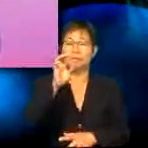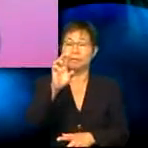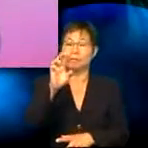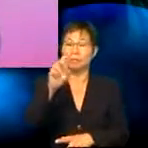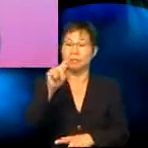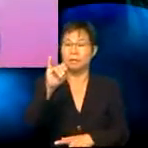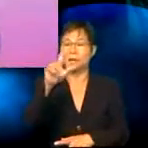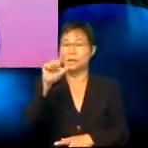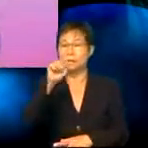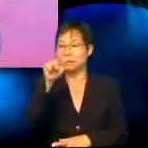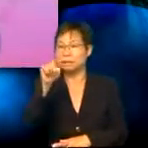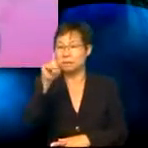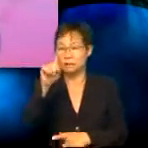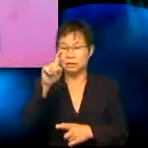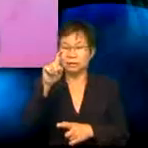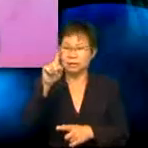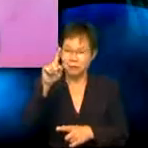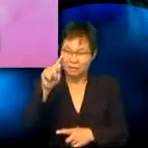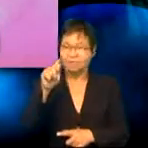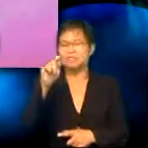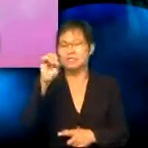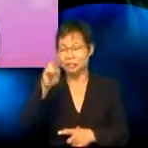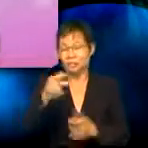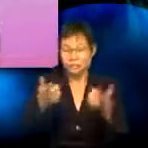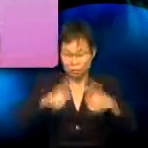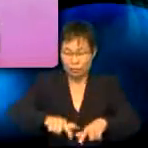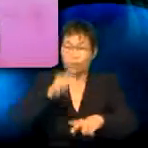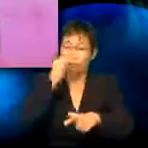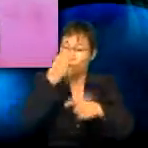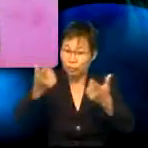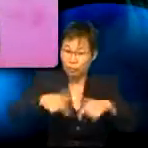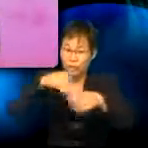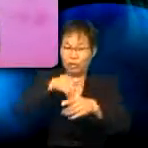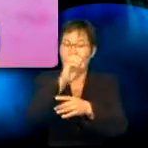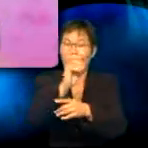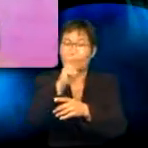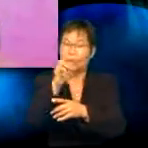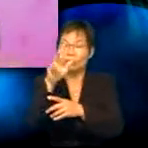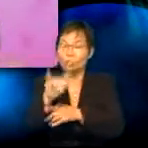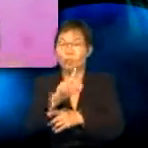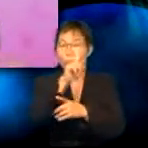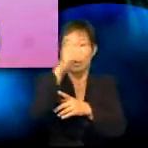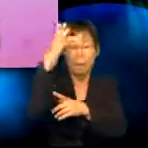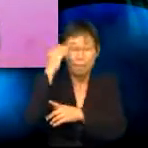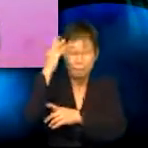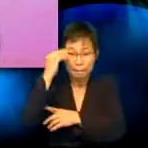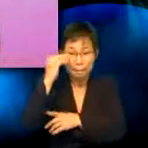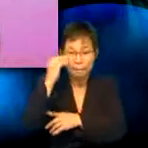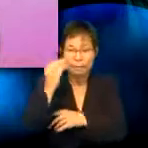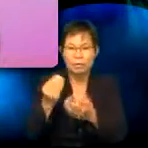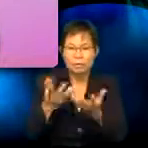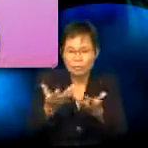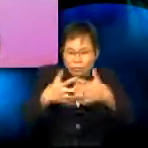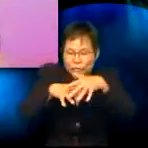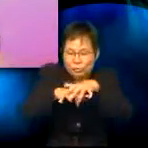Fertilization in flowers occurs in the ovary of the pistil when one of the male gametes fuses